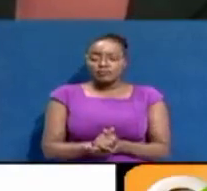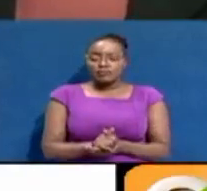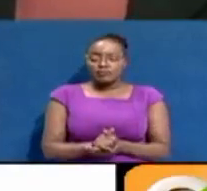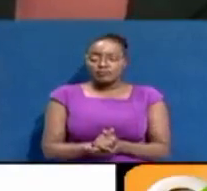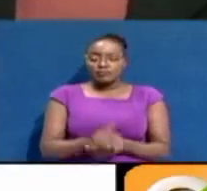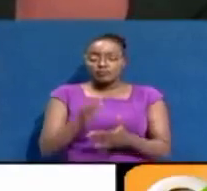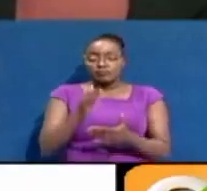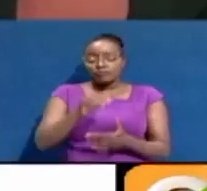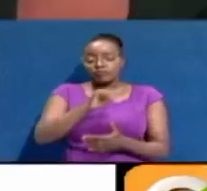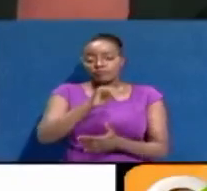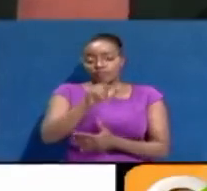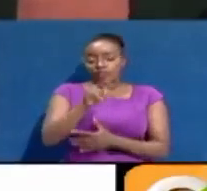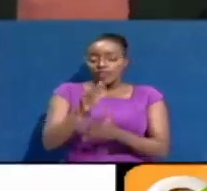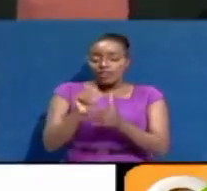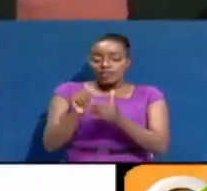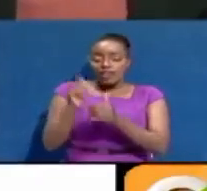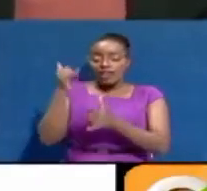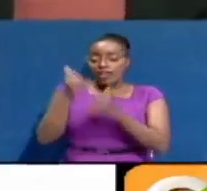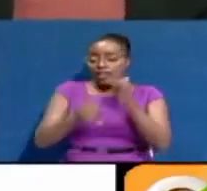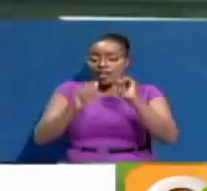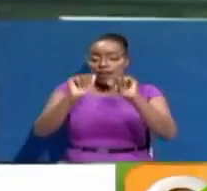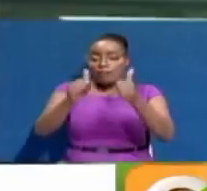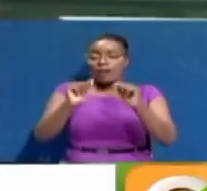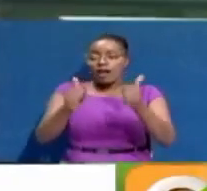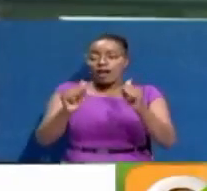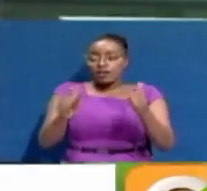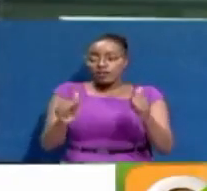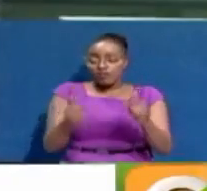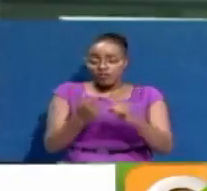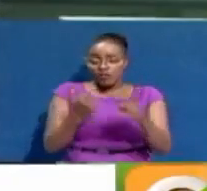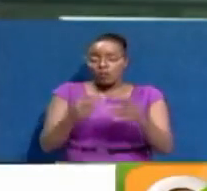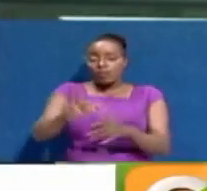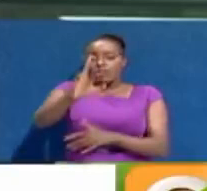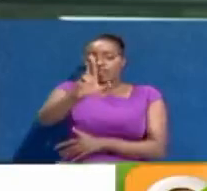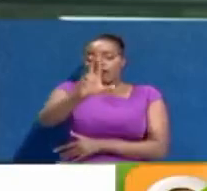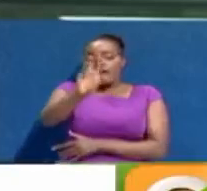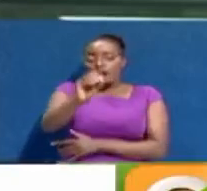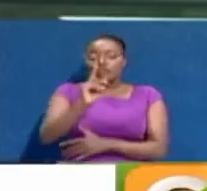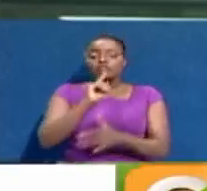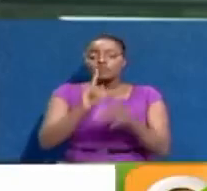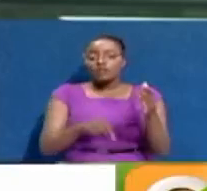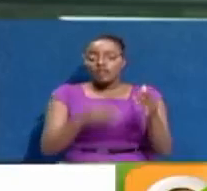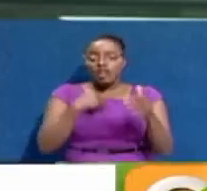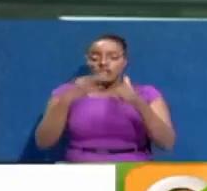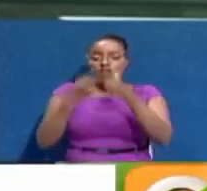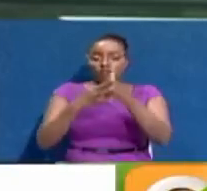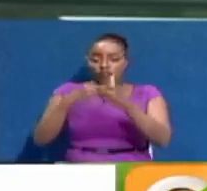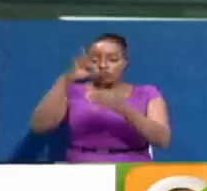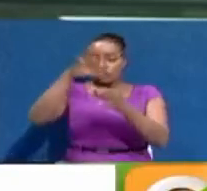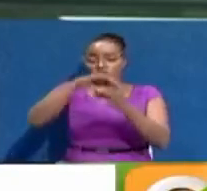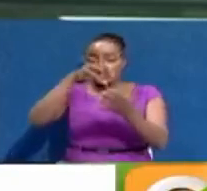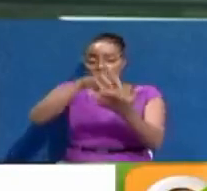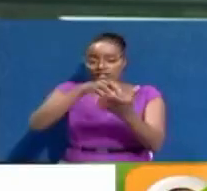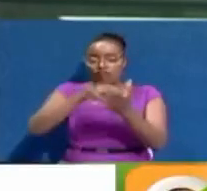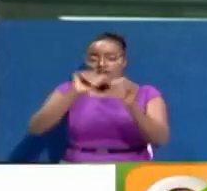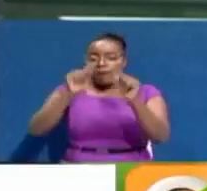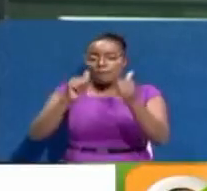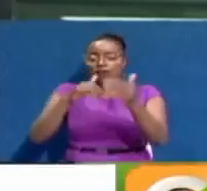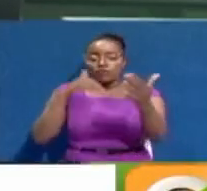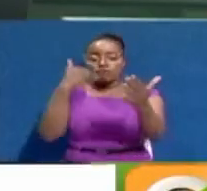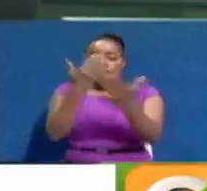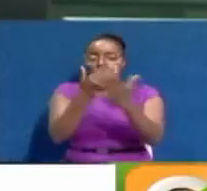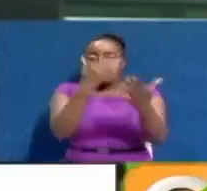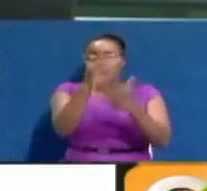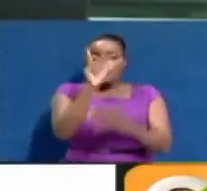Well, indeed, Joe, the race has not been called yet. According to the returning officers, that there are 8 polling stations that are yet to